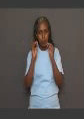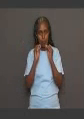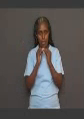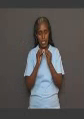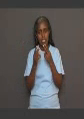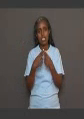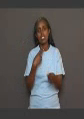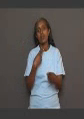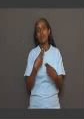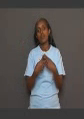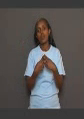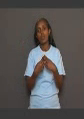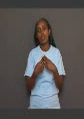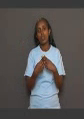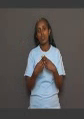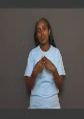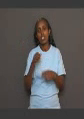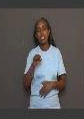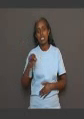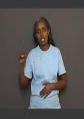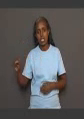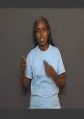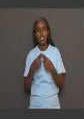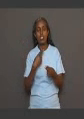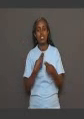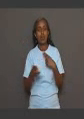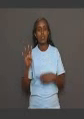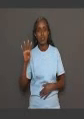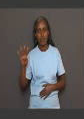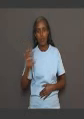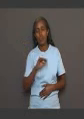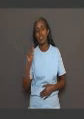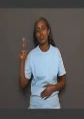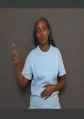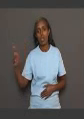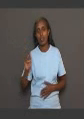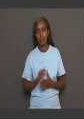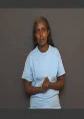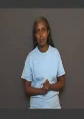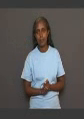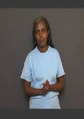plus the product of the scalar times 4 and 1.